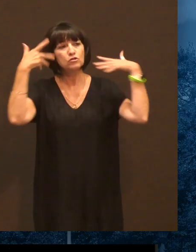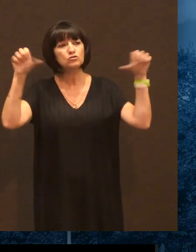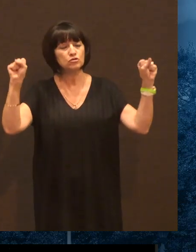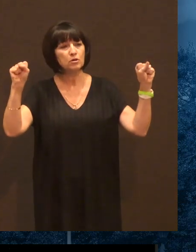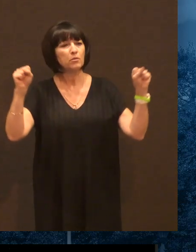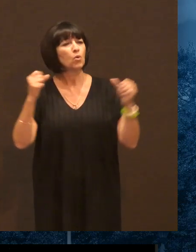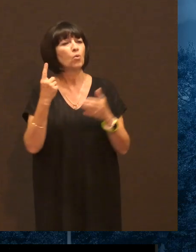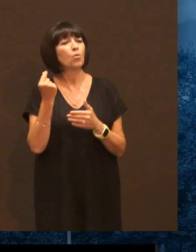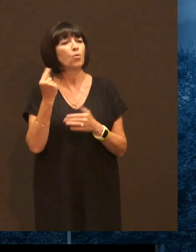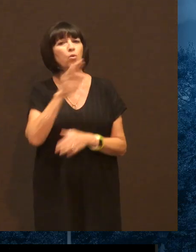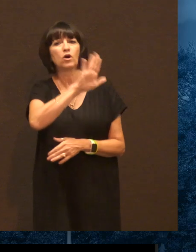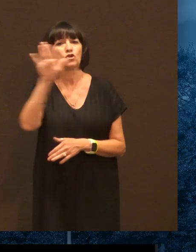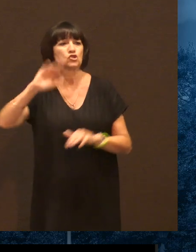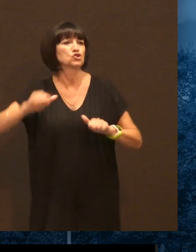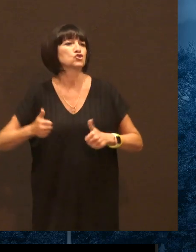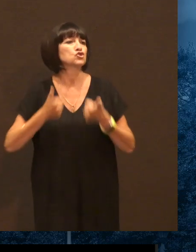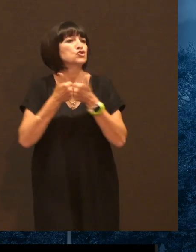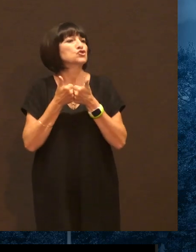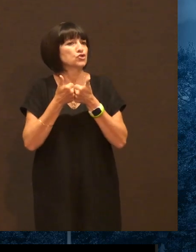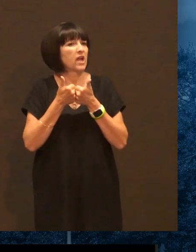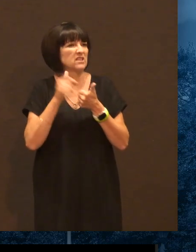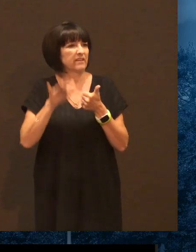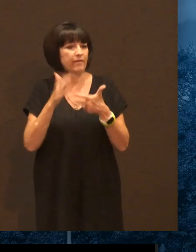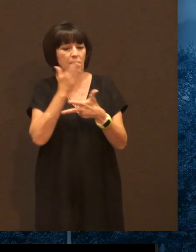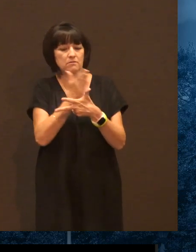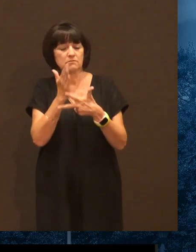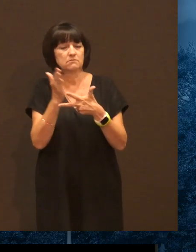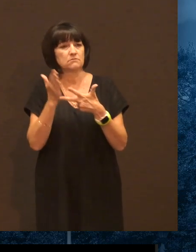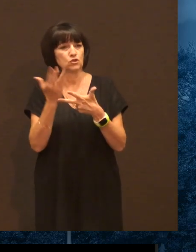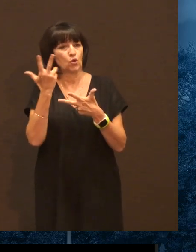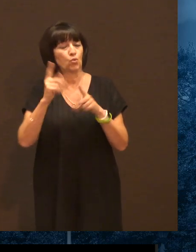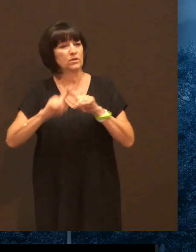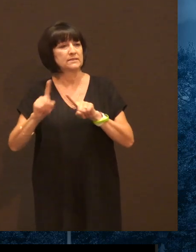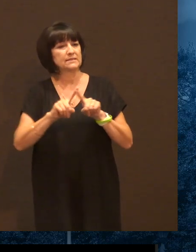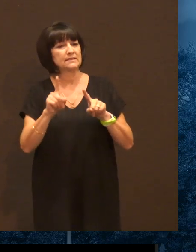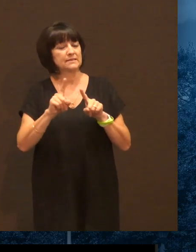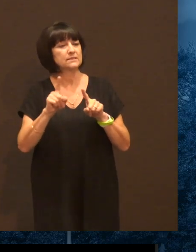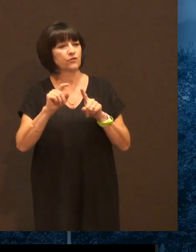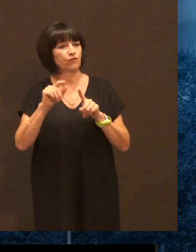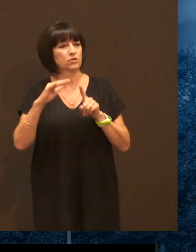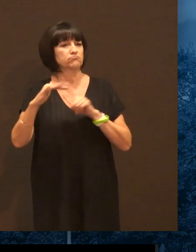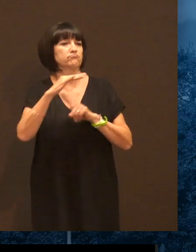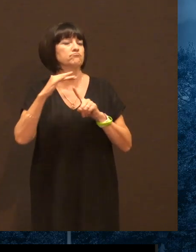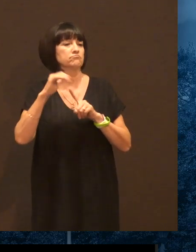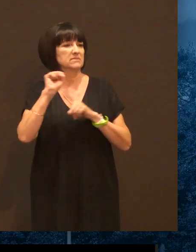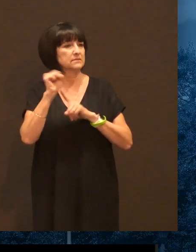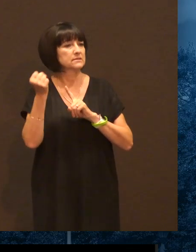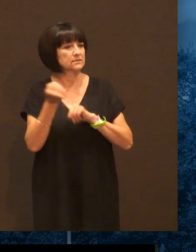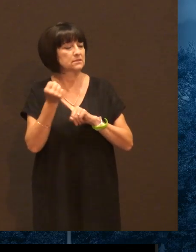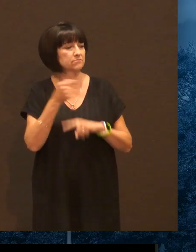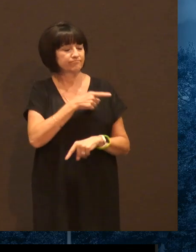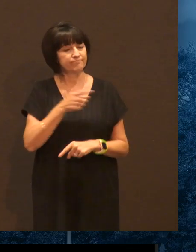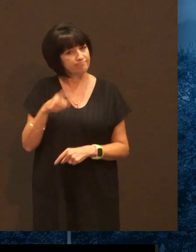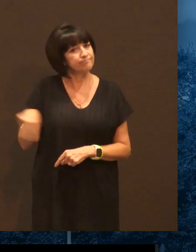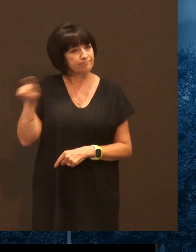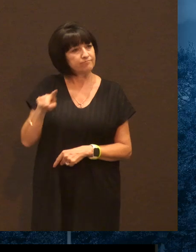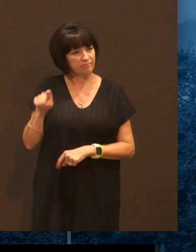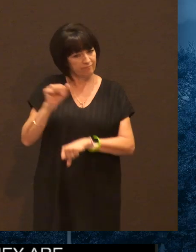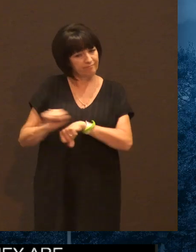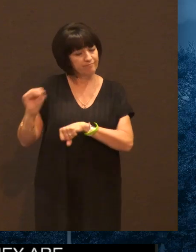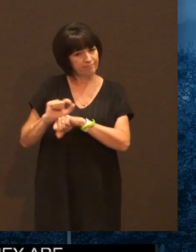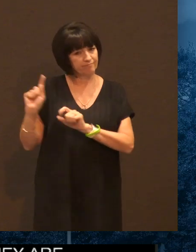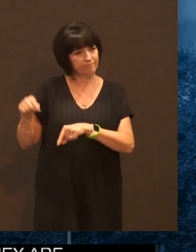putting together these different scenarios and plans for reopening? They've been working on them for a couple of